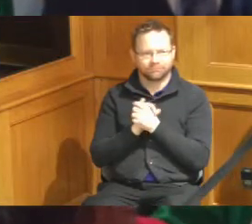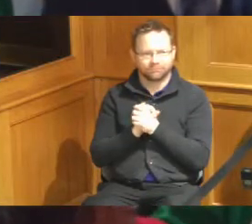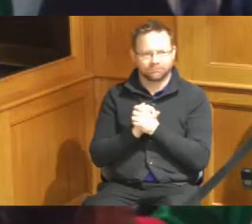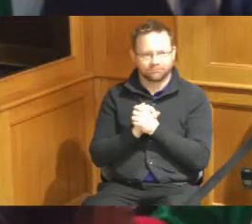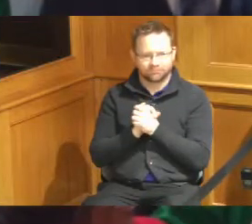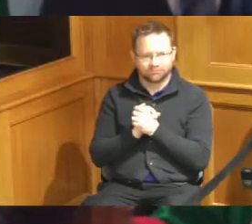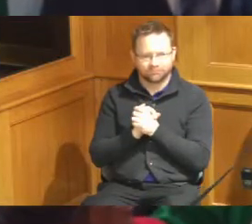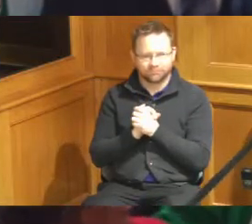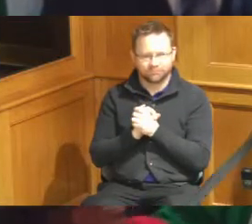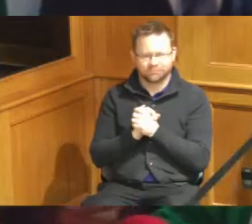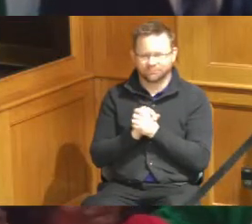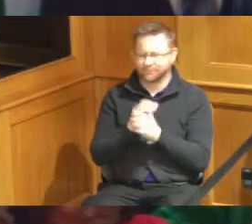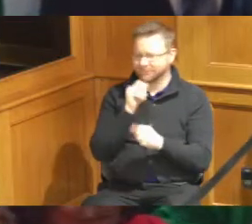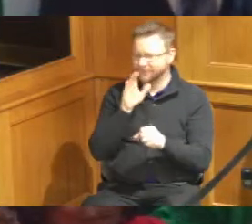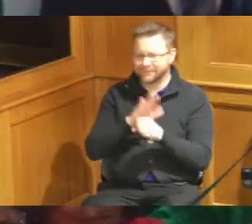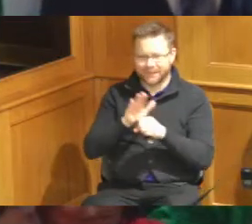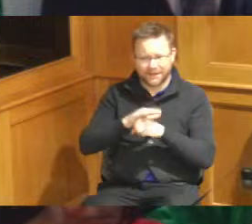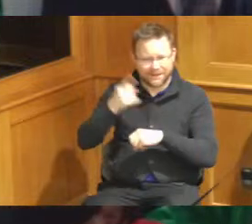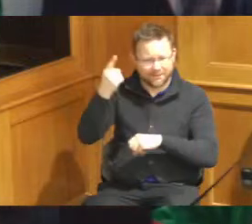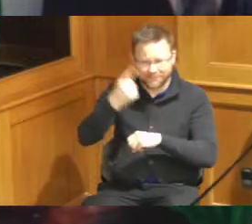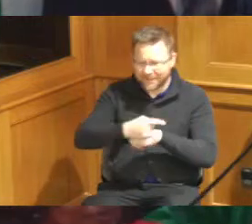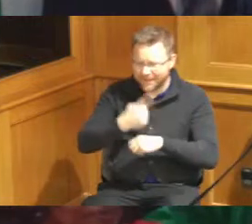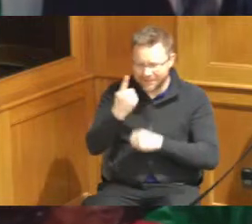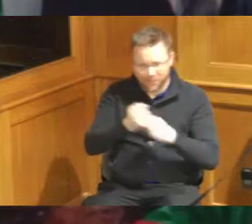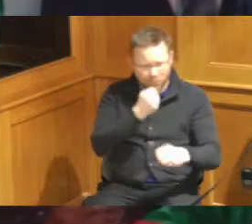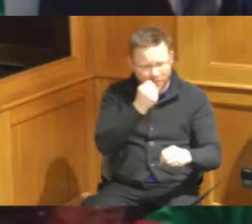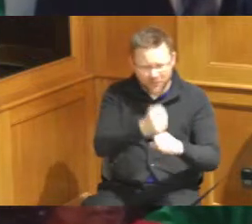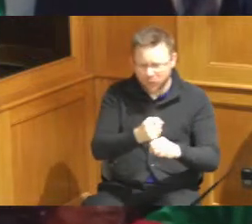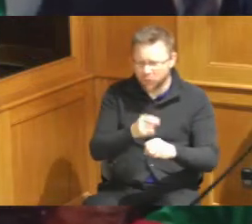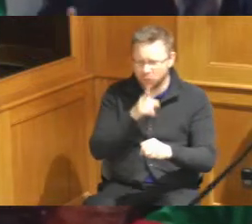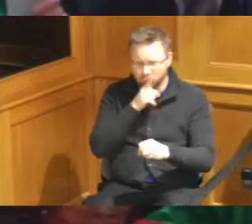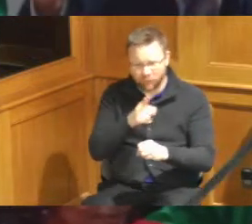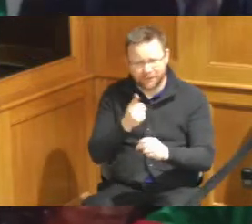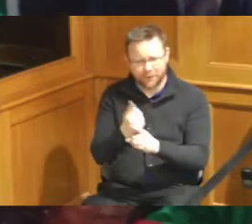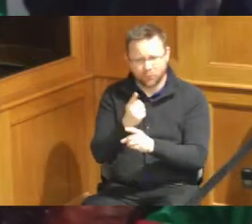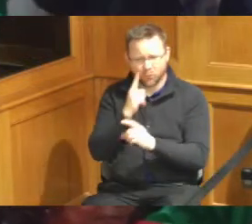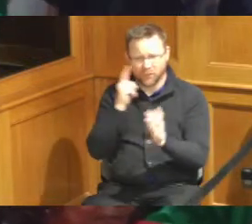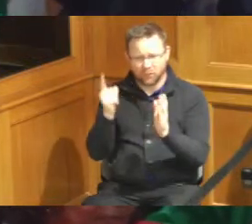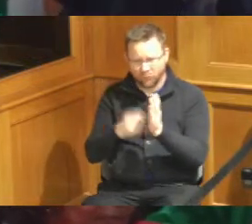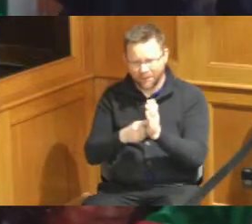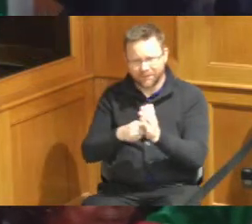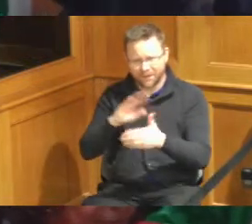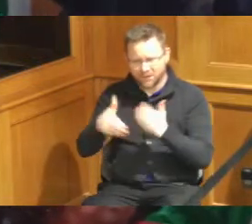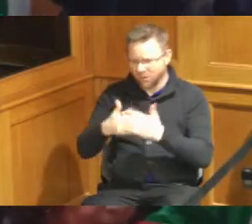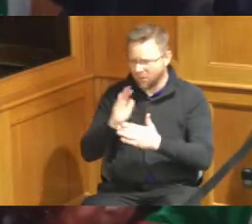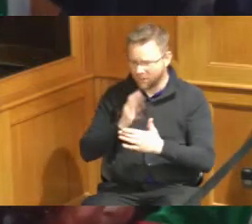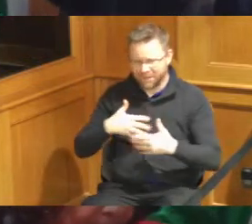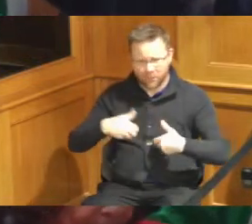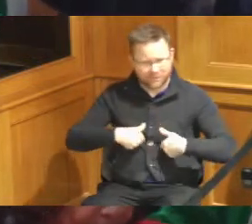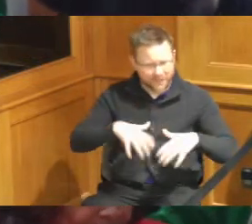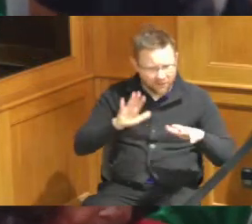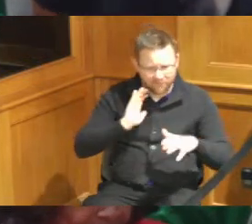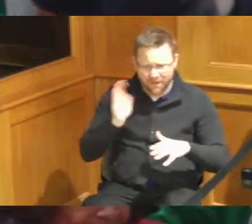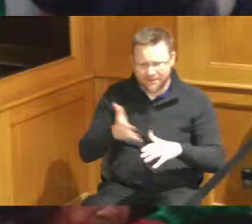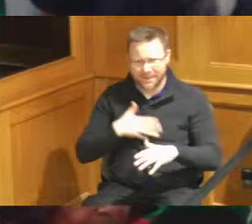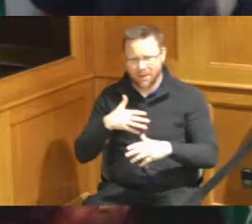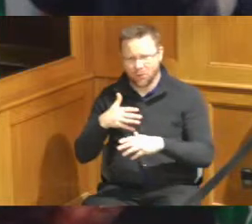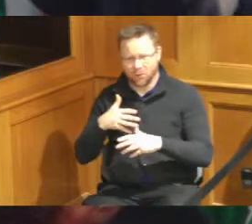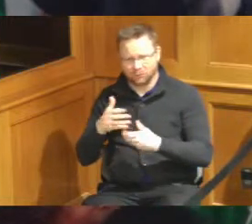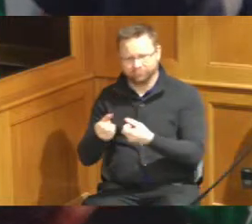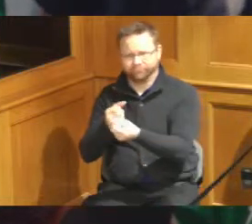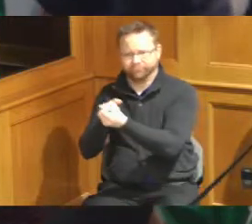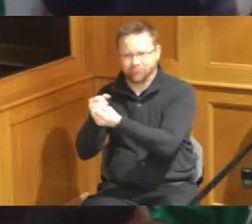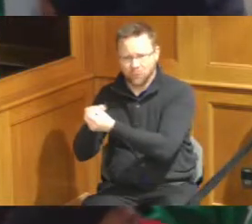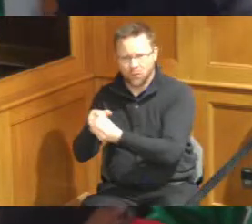There are not enough days in the year to recognize the sacrifice and contributions that we have made to this country. So therefore, we are going